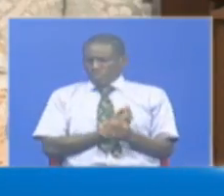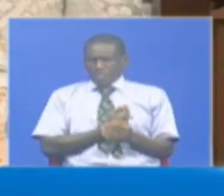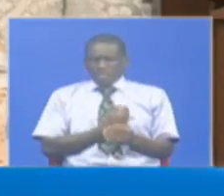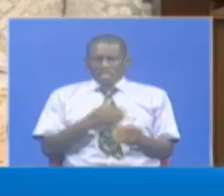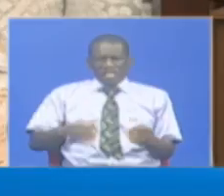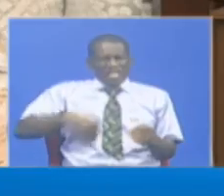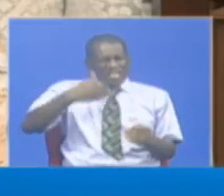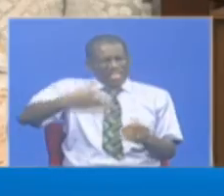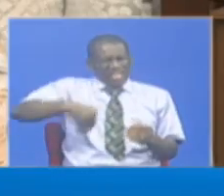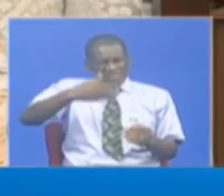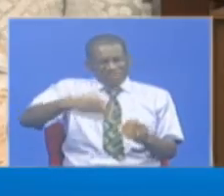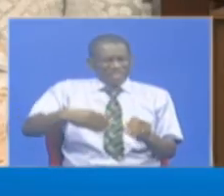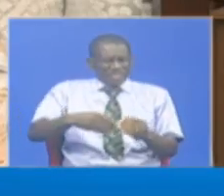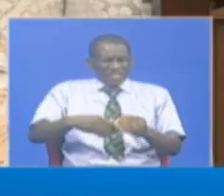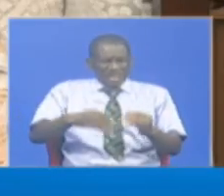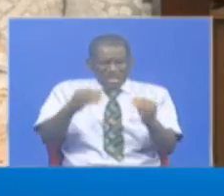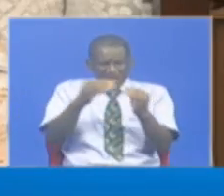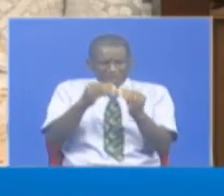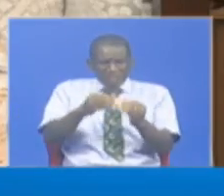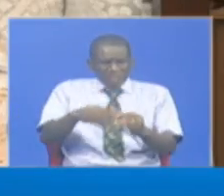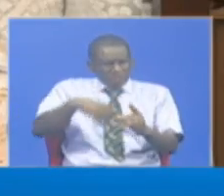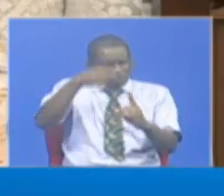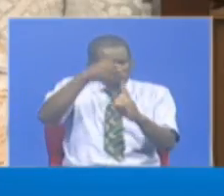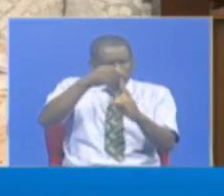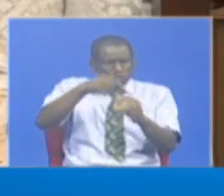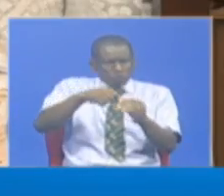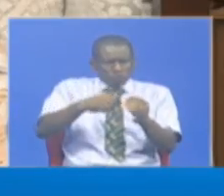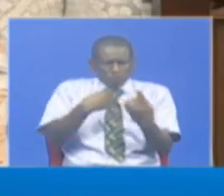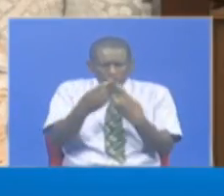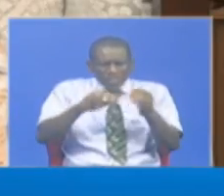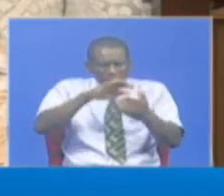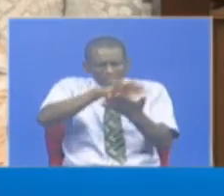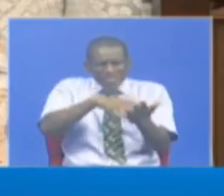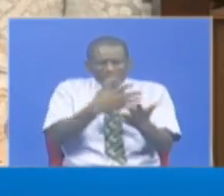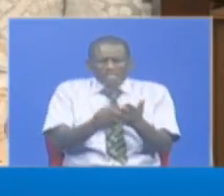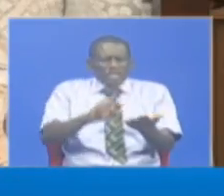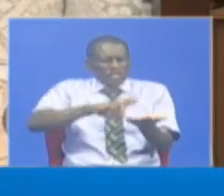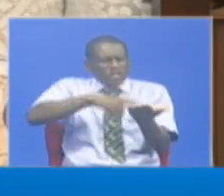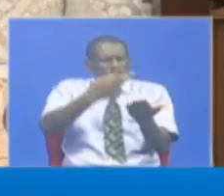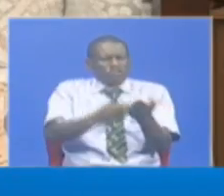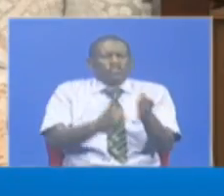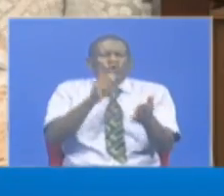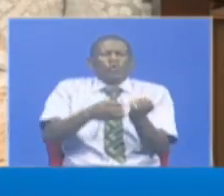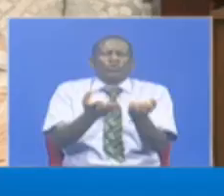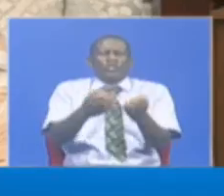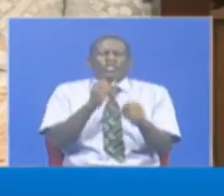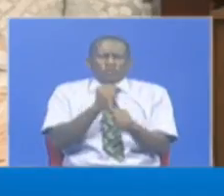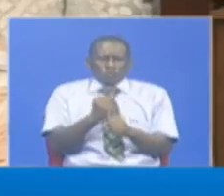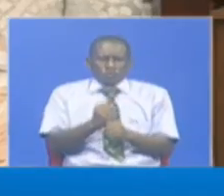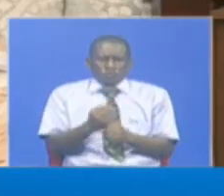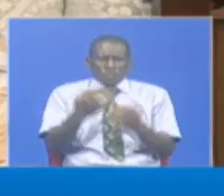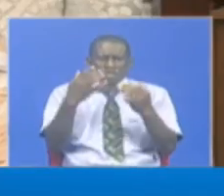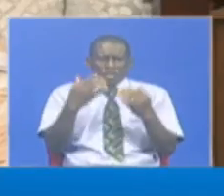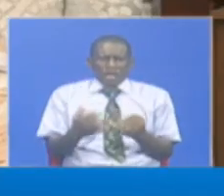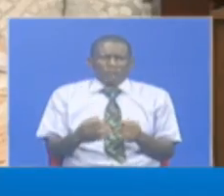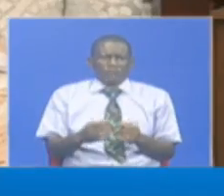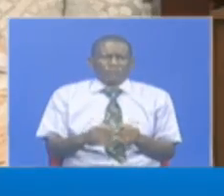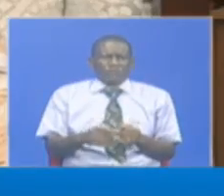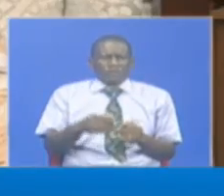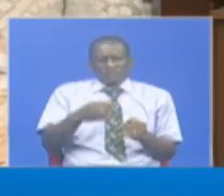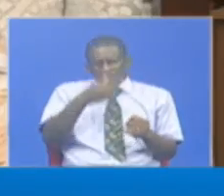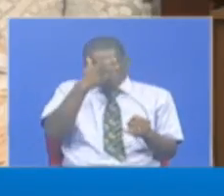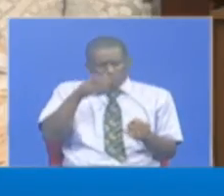day dealing with what is the structure, what are the resources, what do we need to do. It is as a result